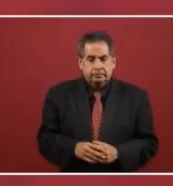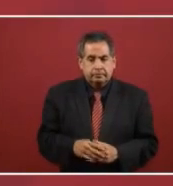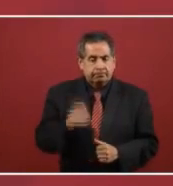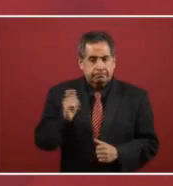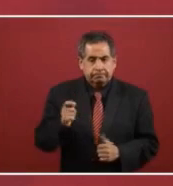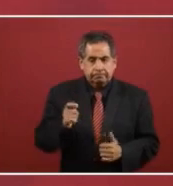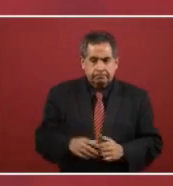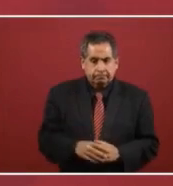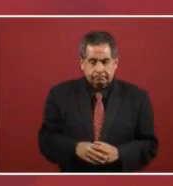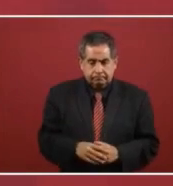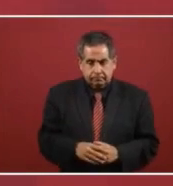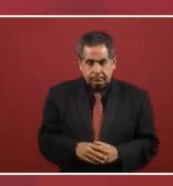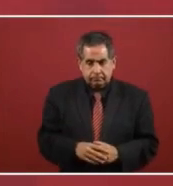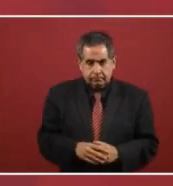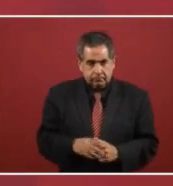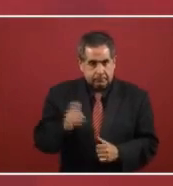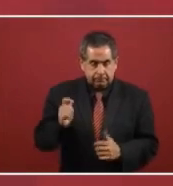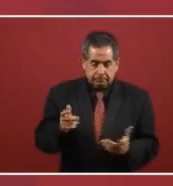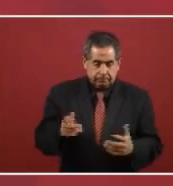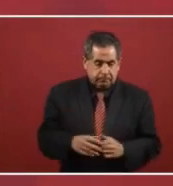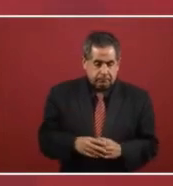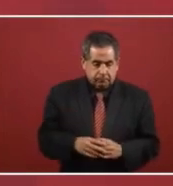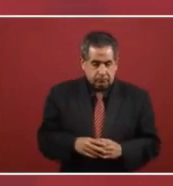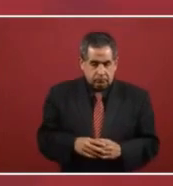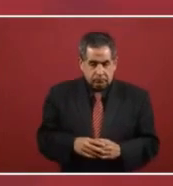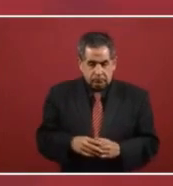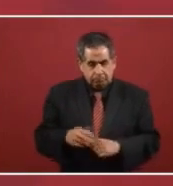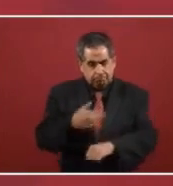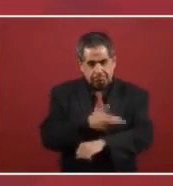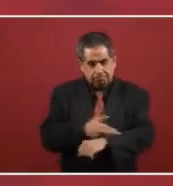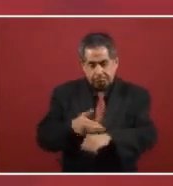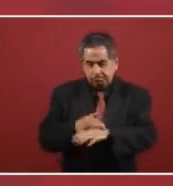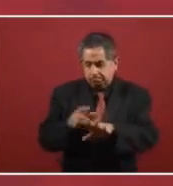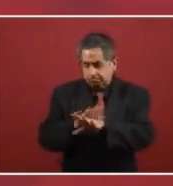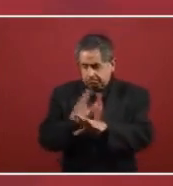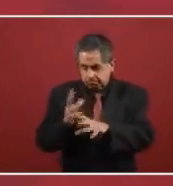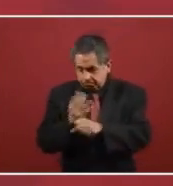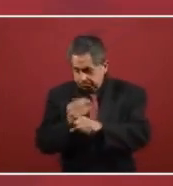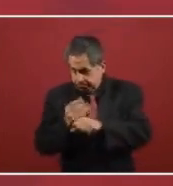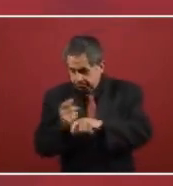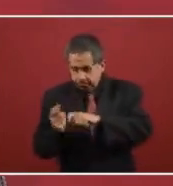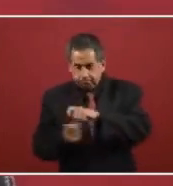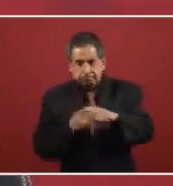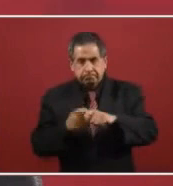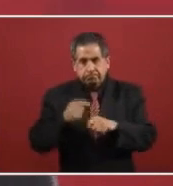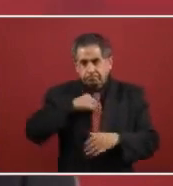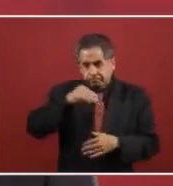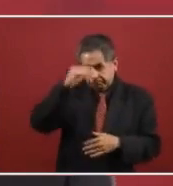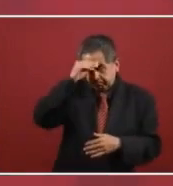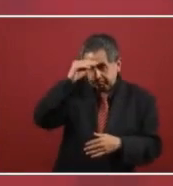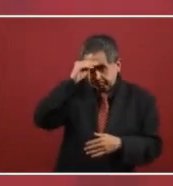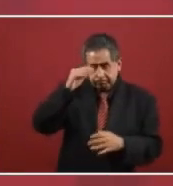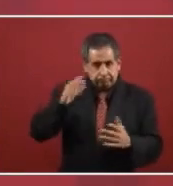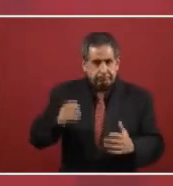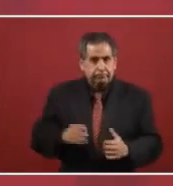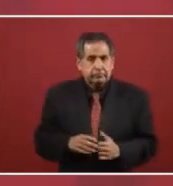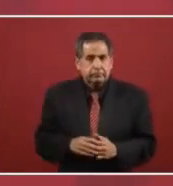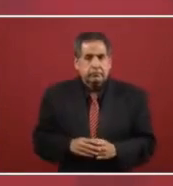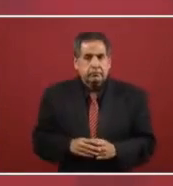que se haga el recuento, that you make an se accounting analice and you